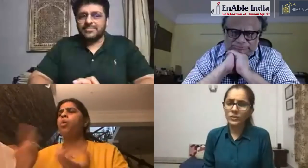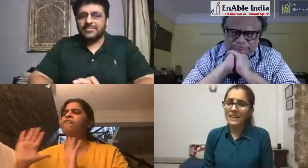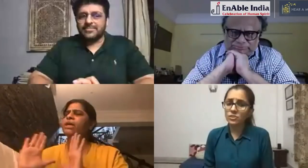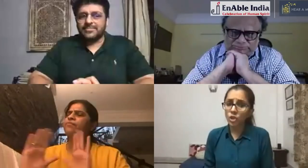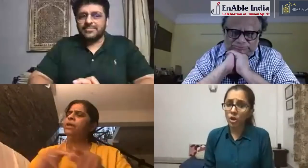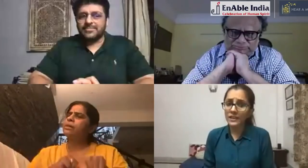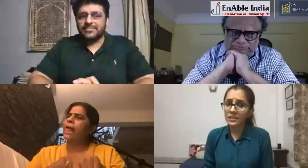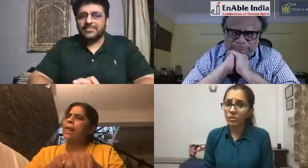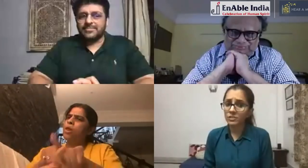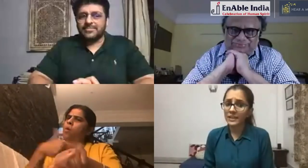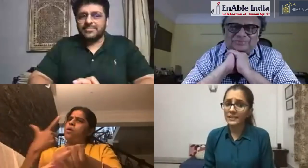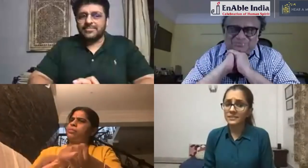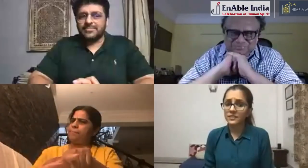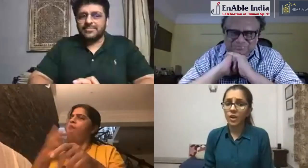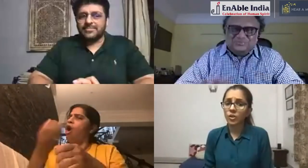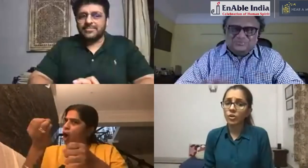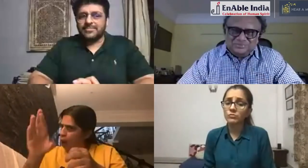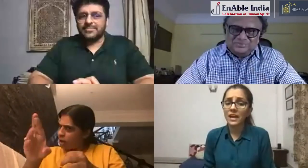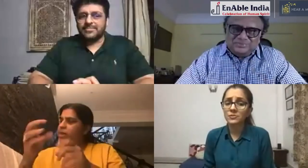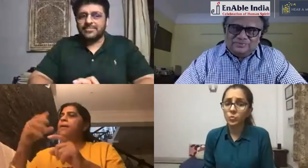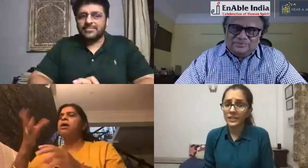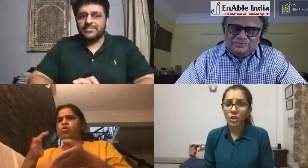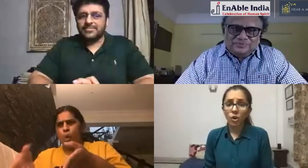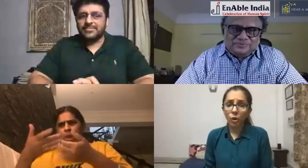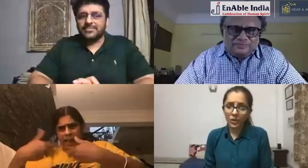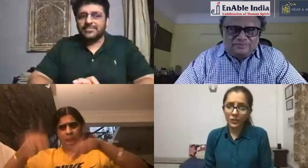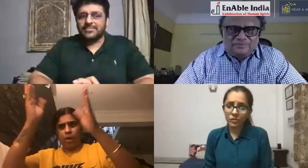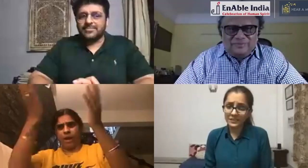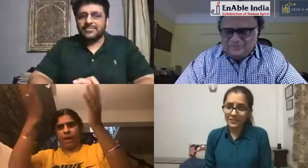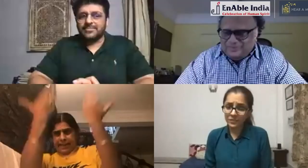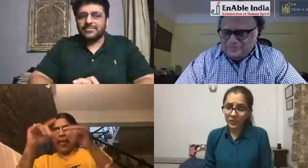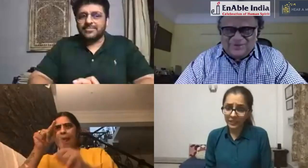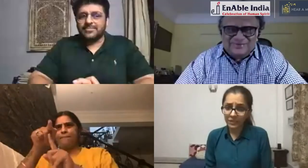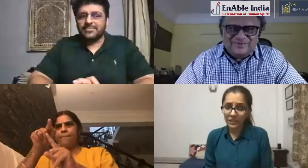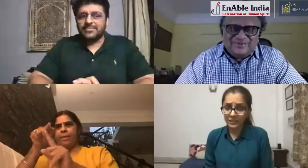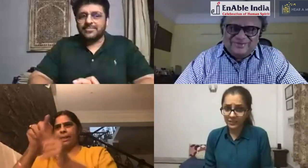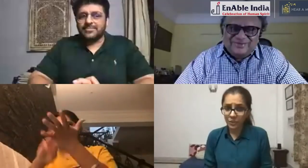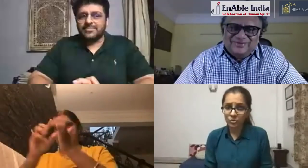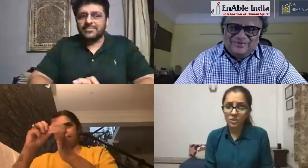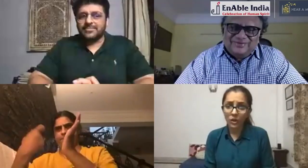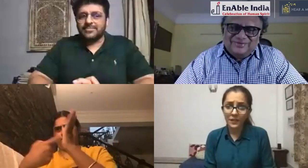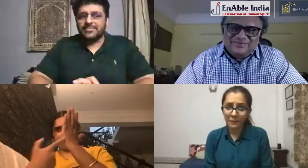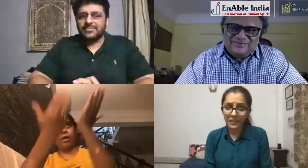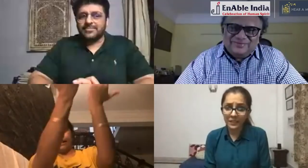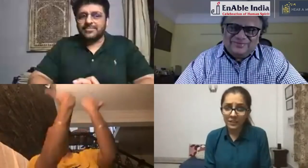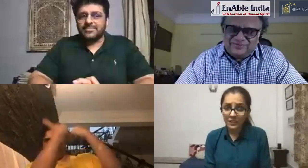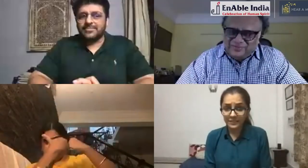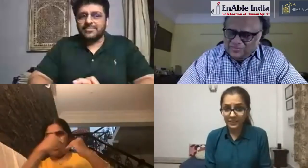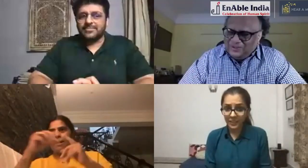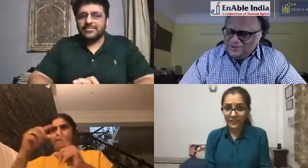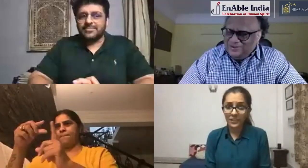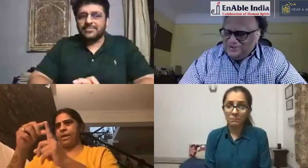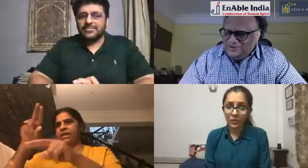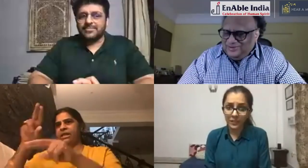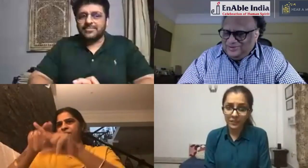they don't have the stock right now of the vaccine. How long do we have to wait? Or, is there a way is the new stock coming in? Is